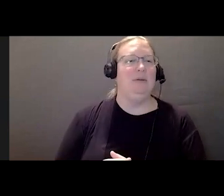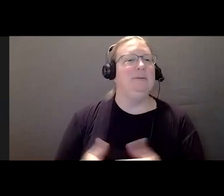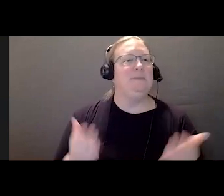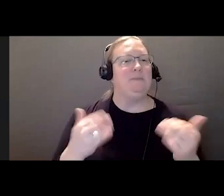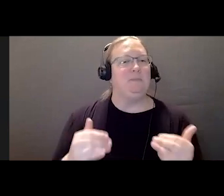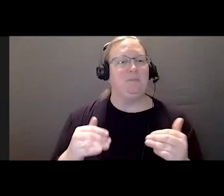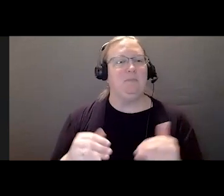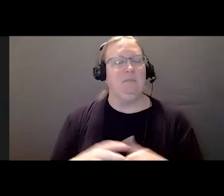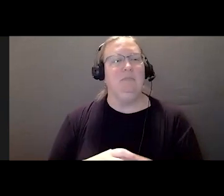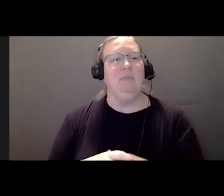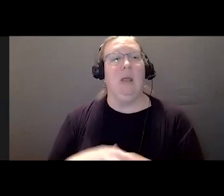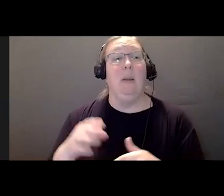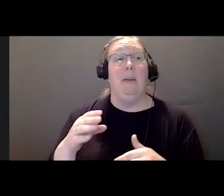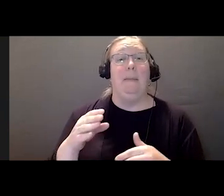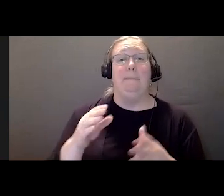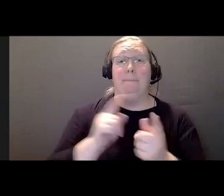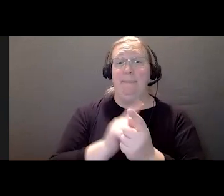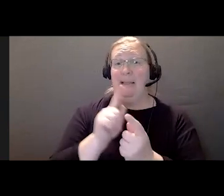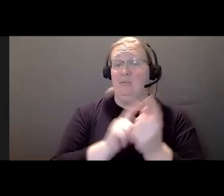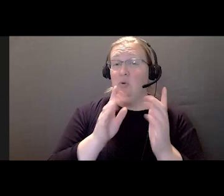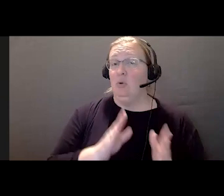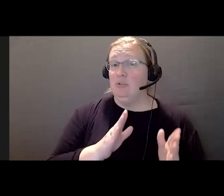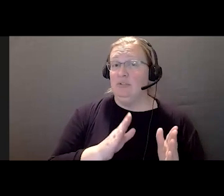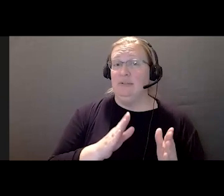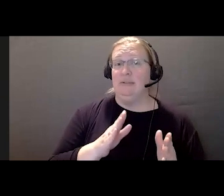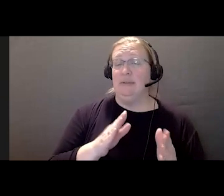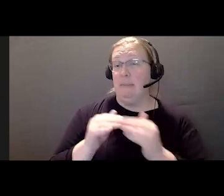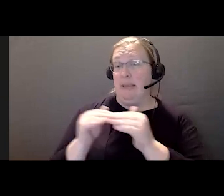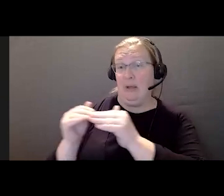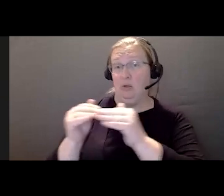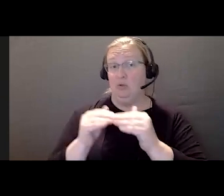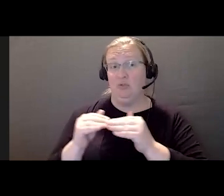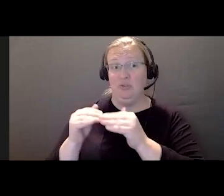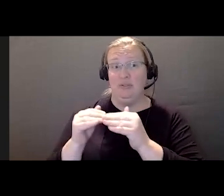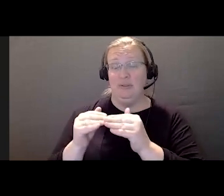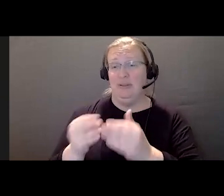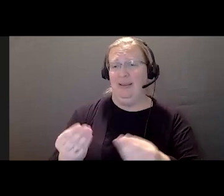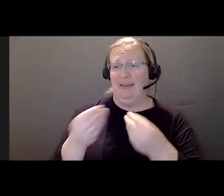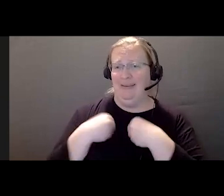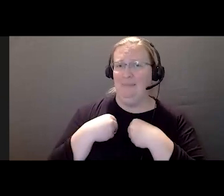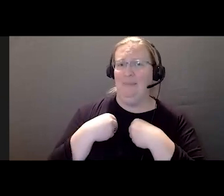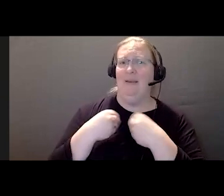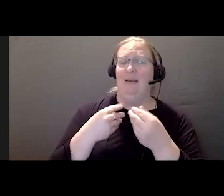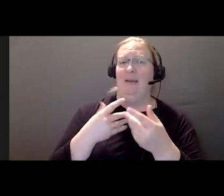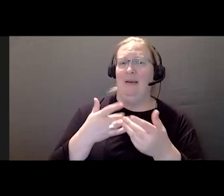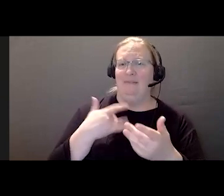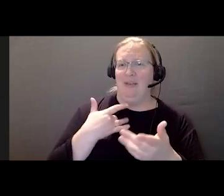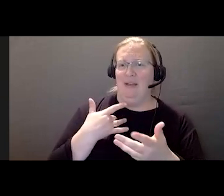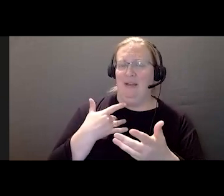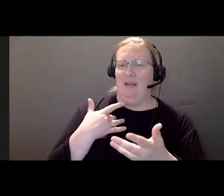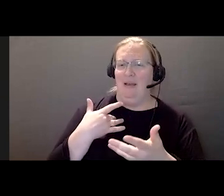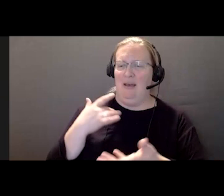My mentors and peers provided me with a sense of belonging and purpose. They show that anything is